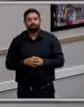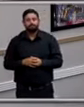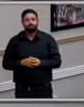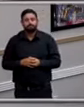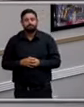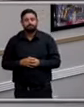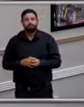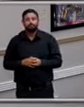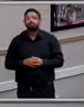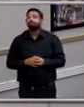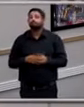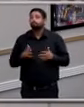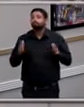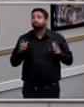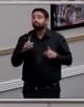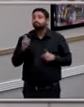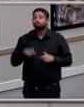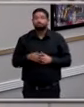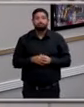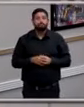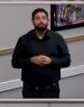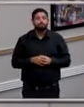I have no question.